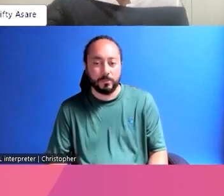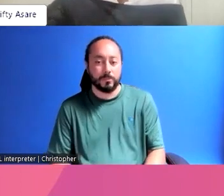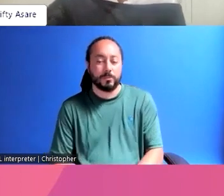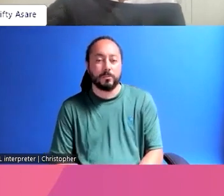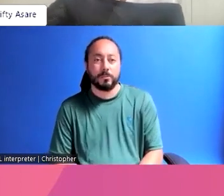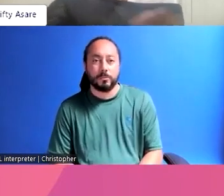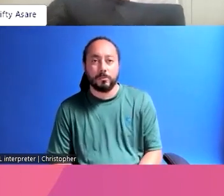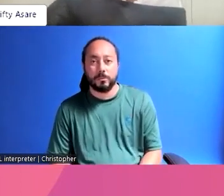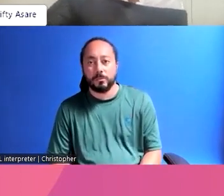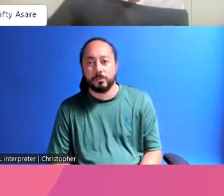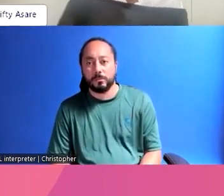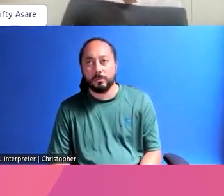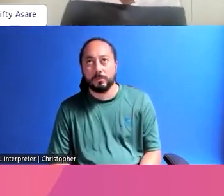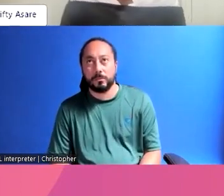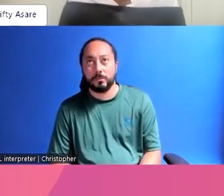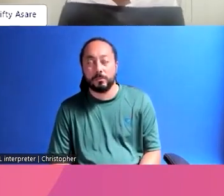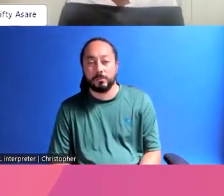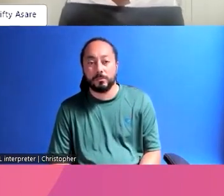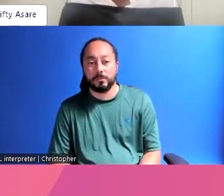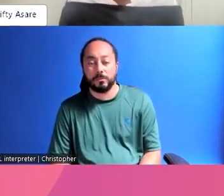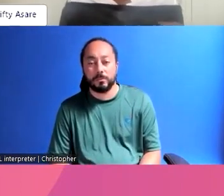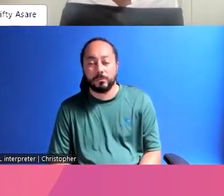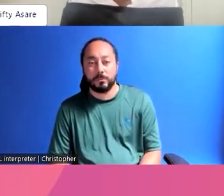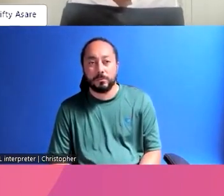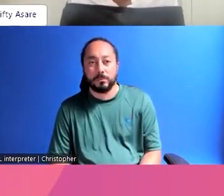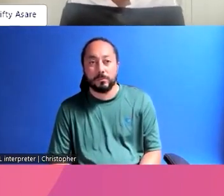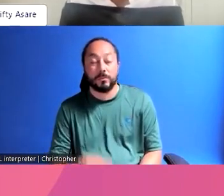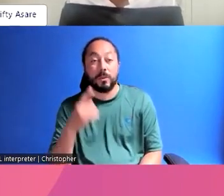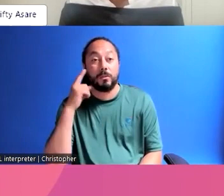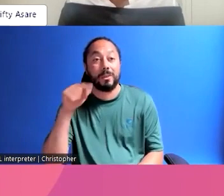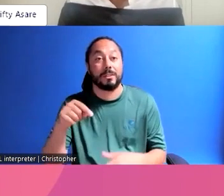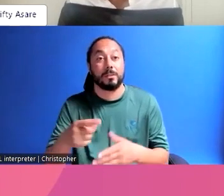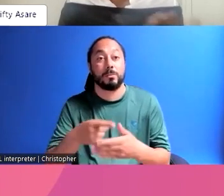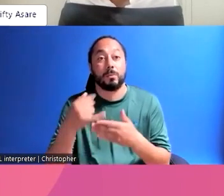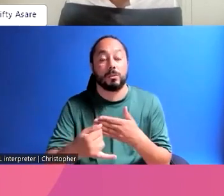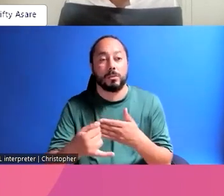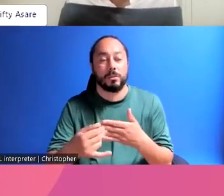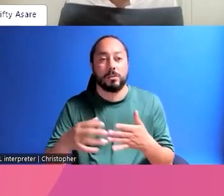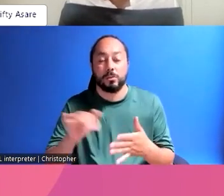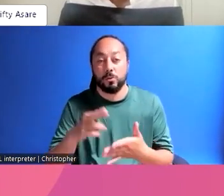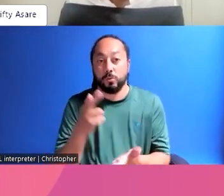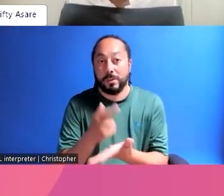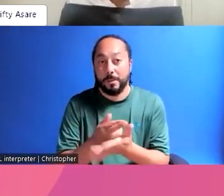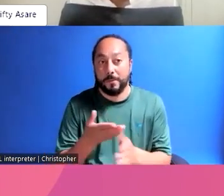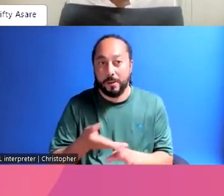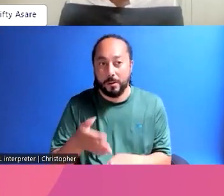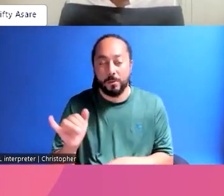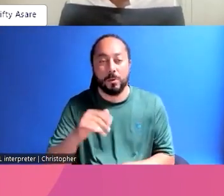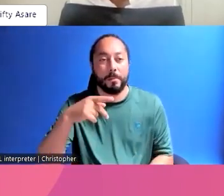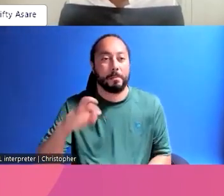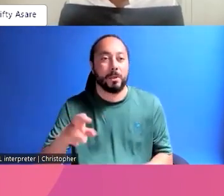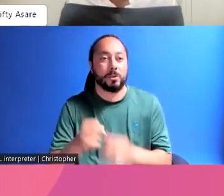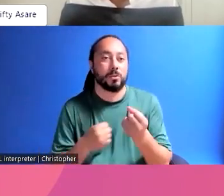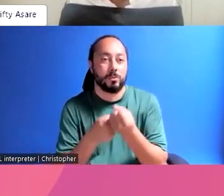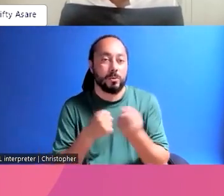So the other area for this project that we wanted to look at is not only rehab professionals, but let's look at peer support and